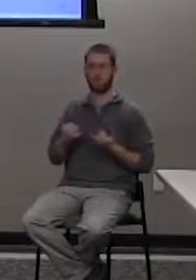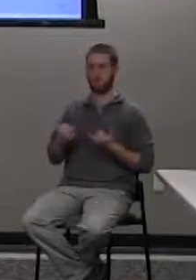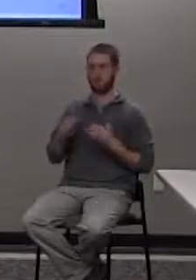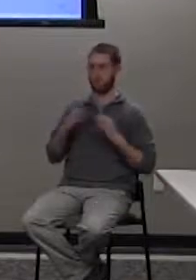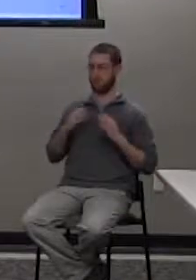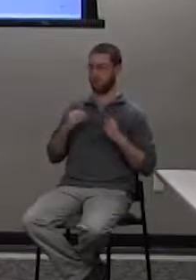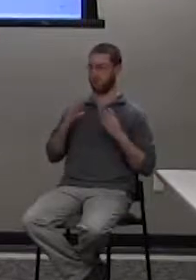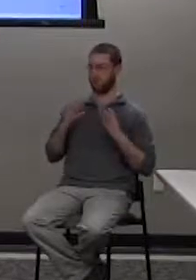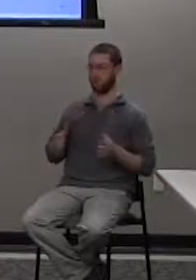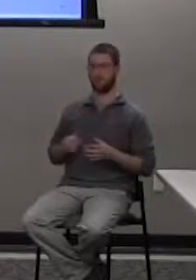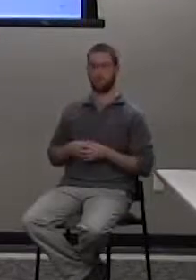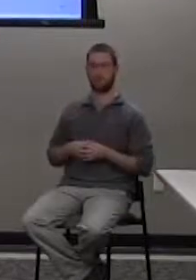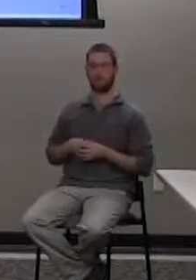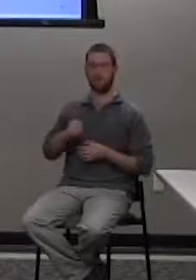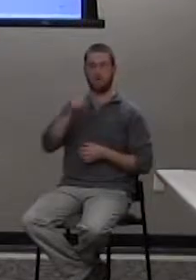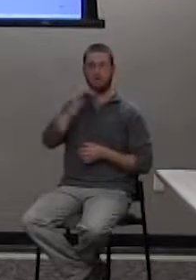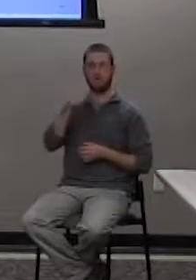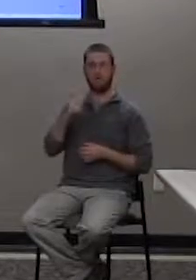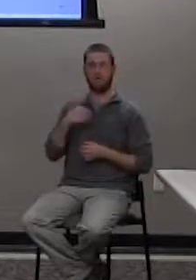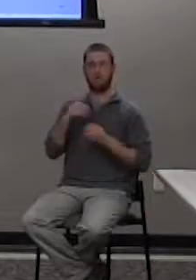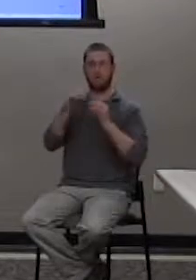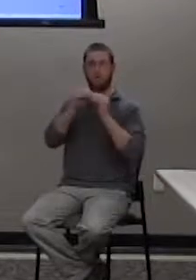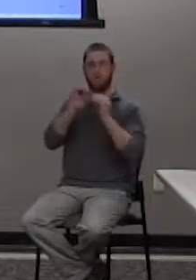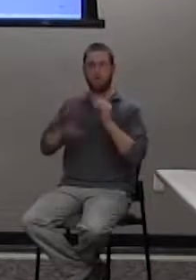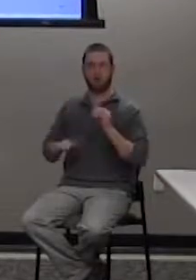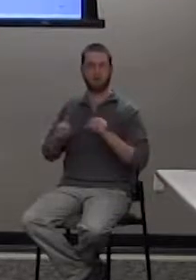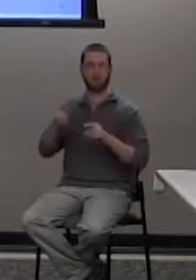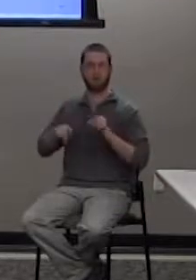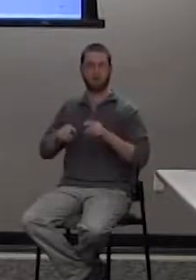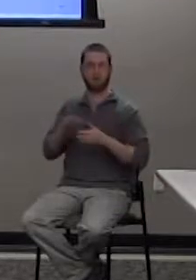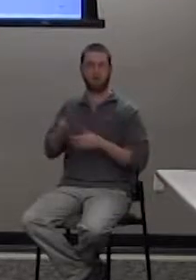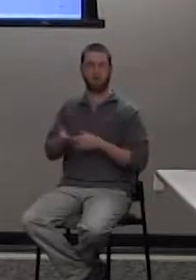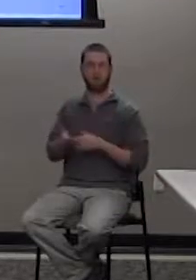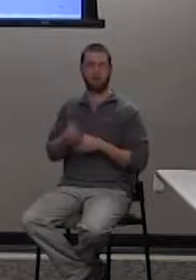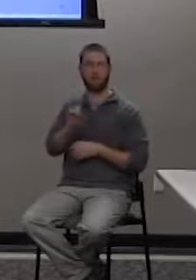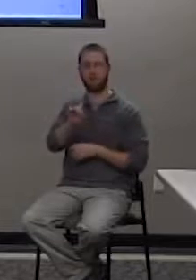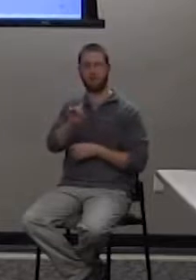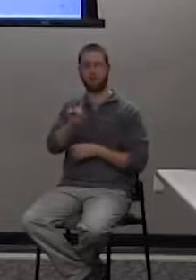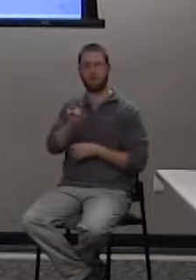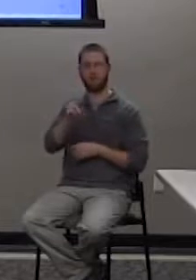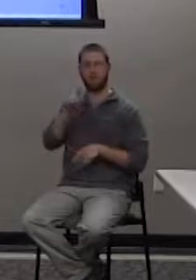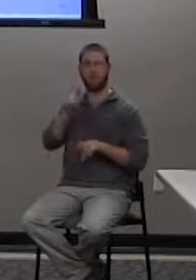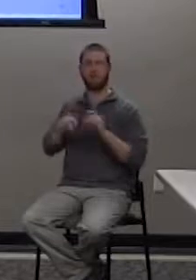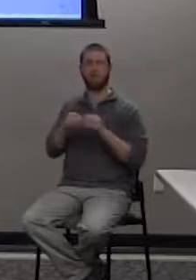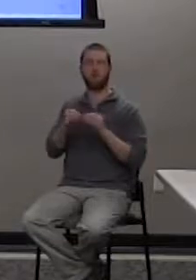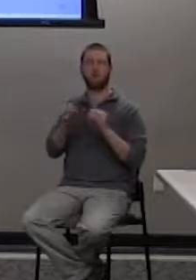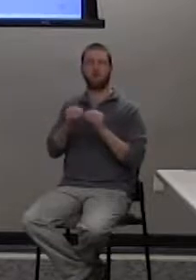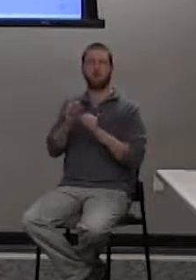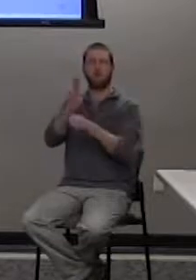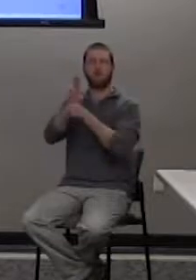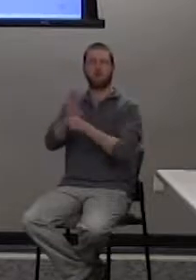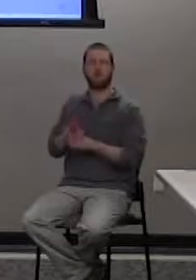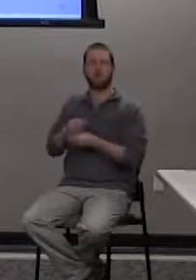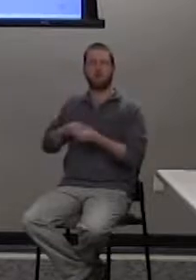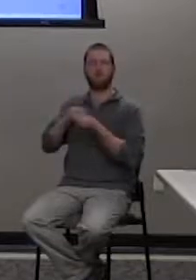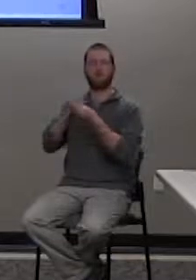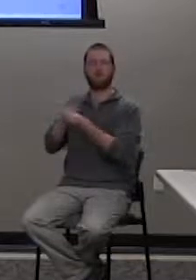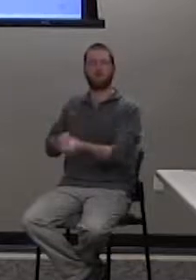It's not that I have any more people or less people in my business. It's just people are more accustomed to working in, we're more